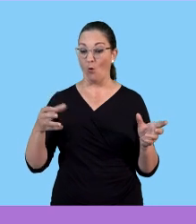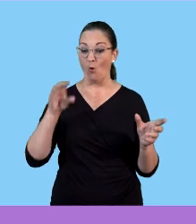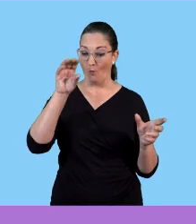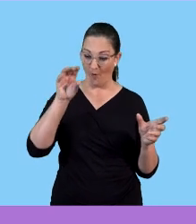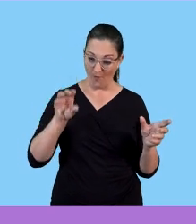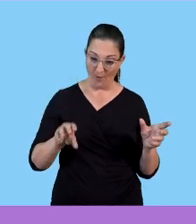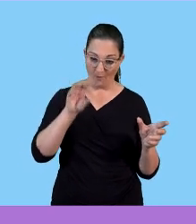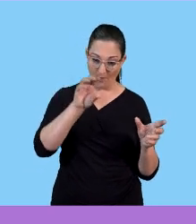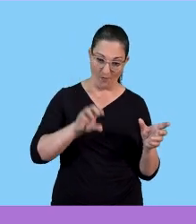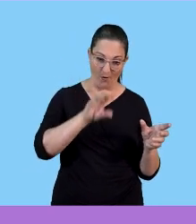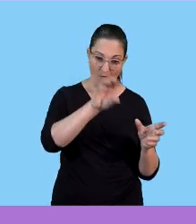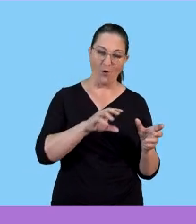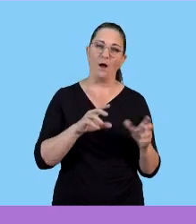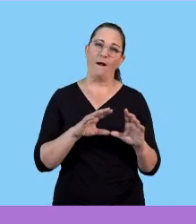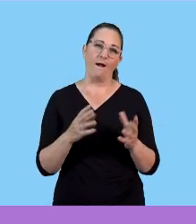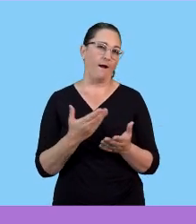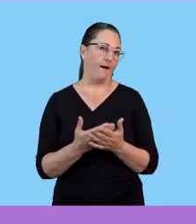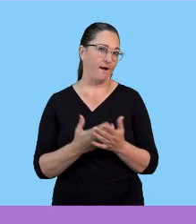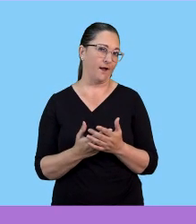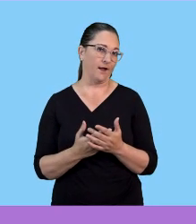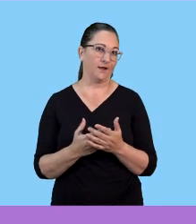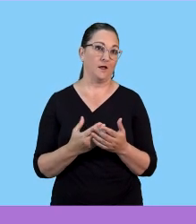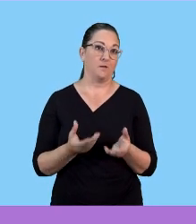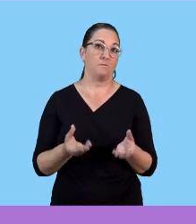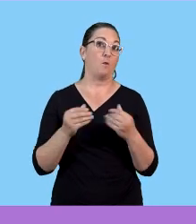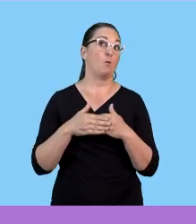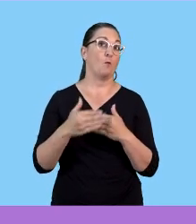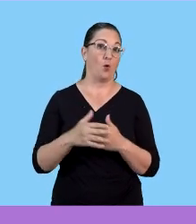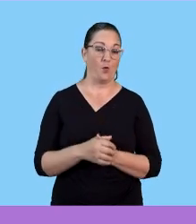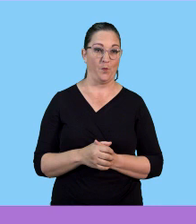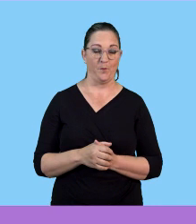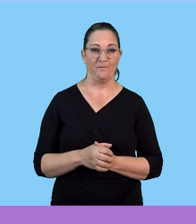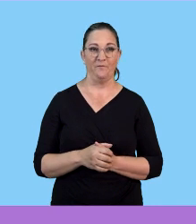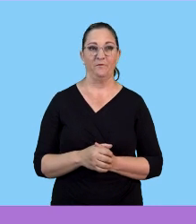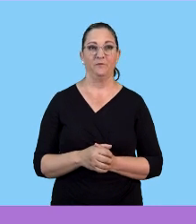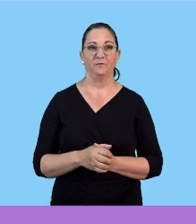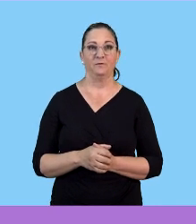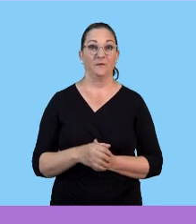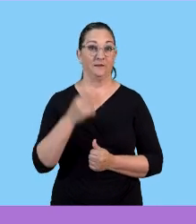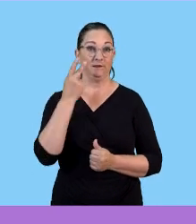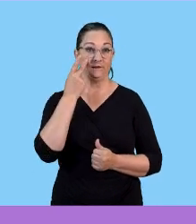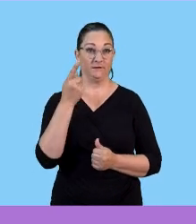or widthwise? All right, so to start off here, what we notice is